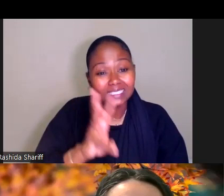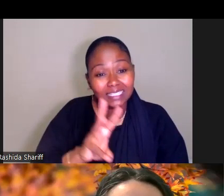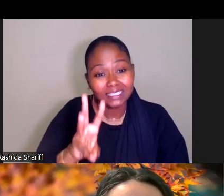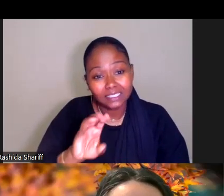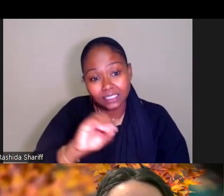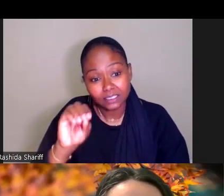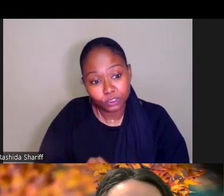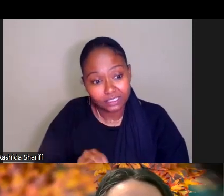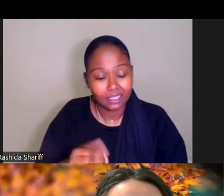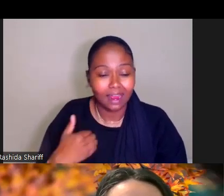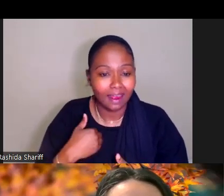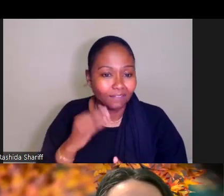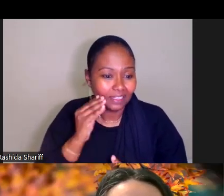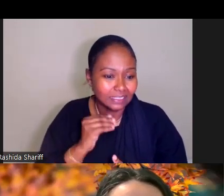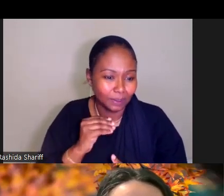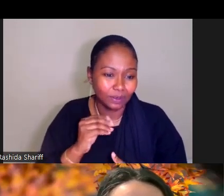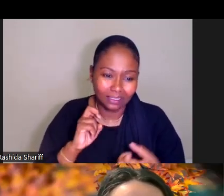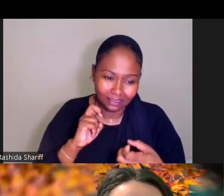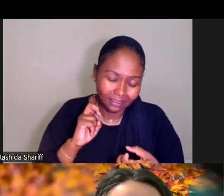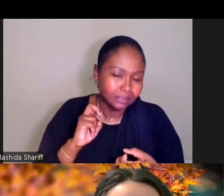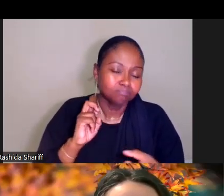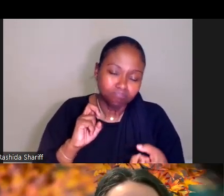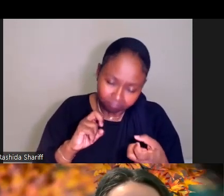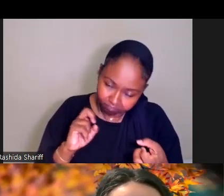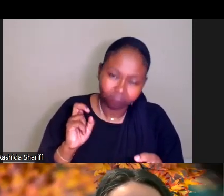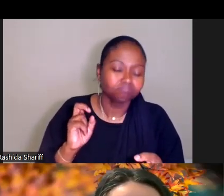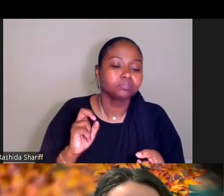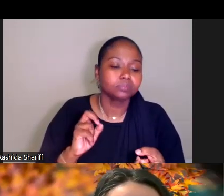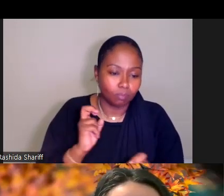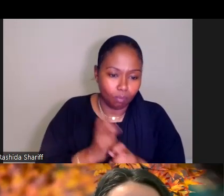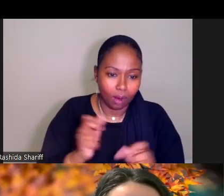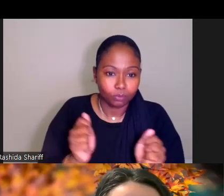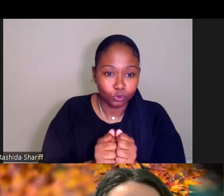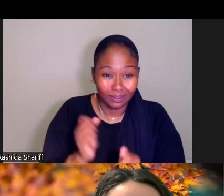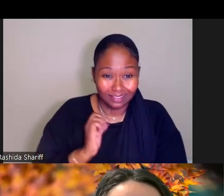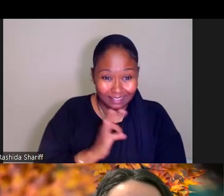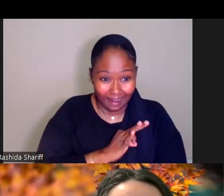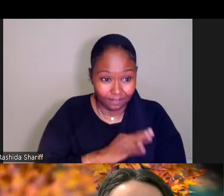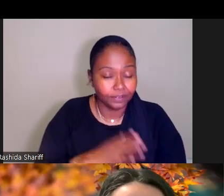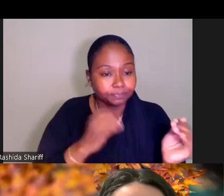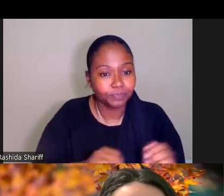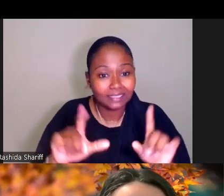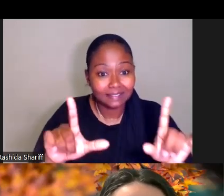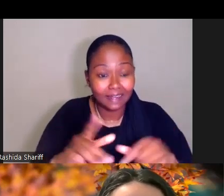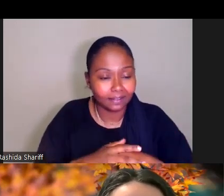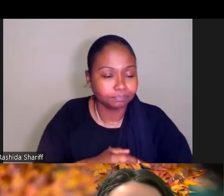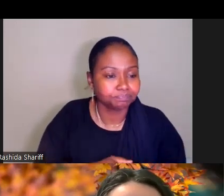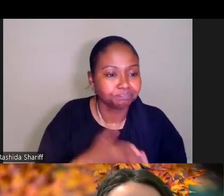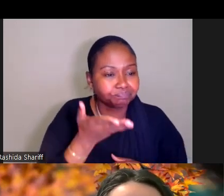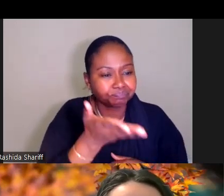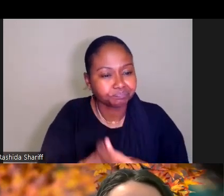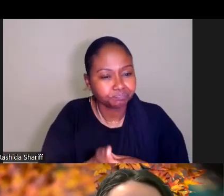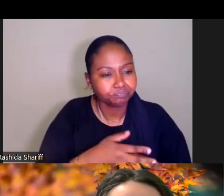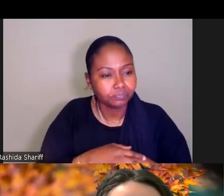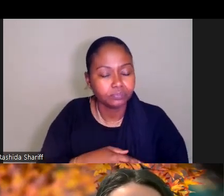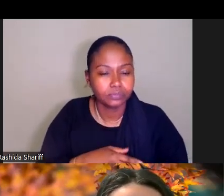they had difficulties with staffing. Next slide, please. And so here are some more granular details that'll